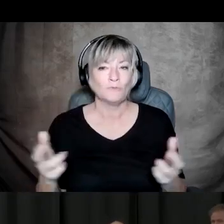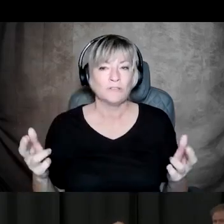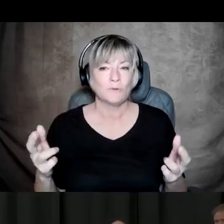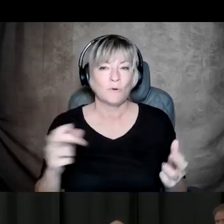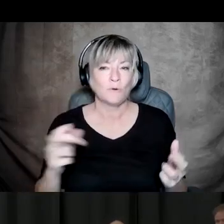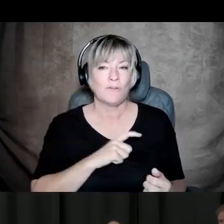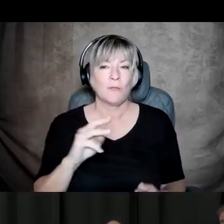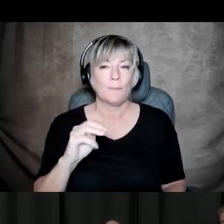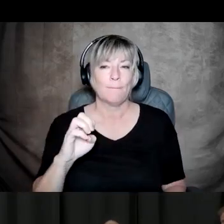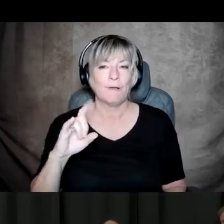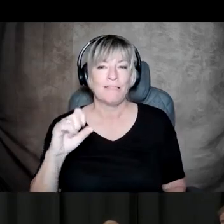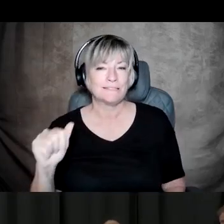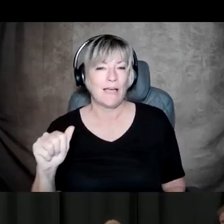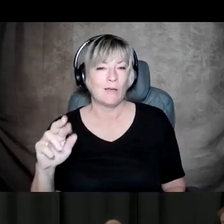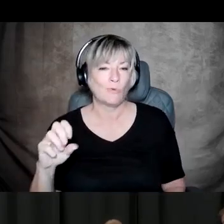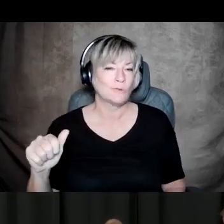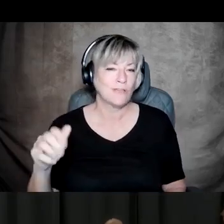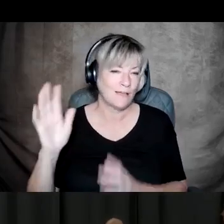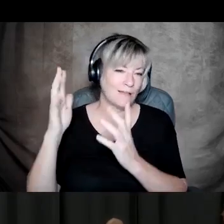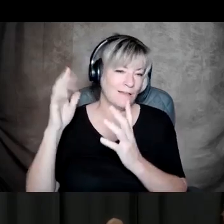Melissa Rosa. Let's give it up for her one time.